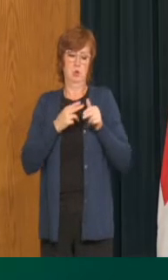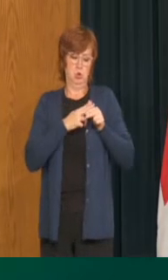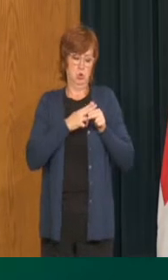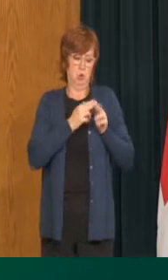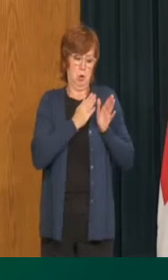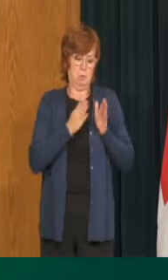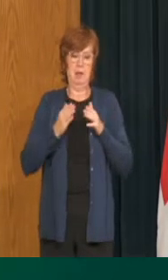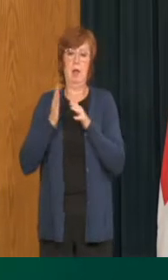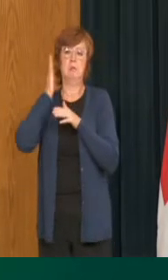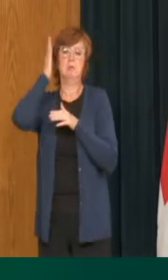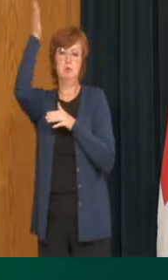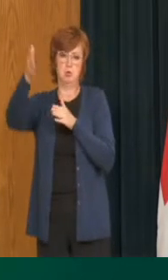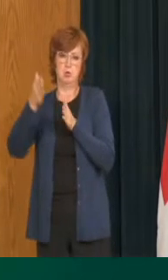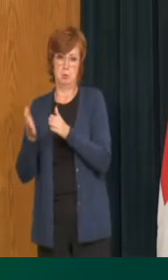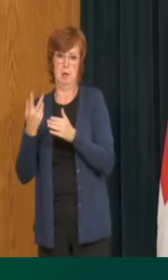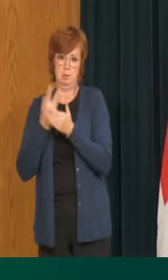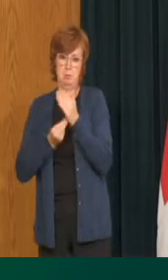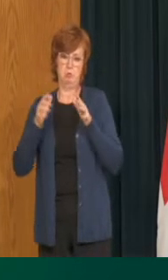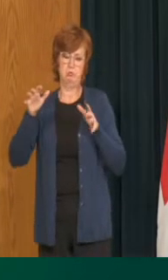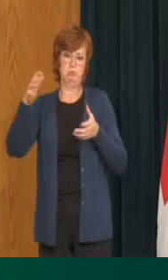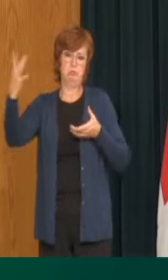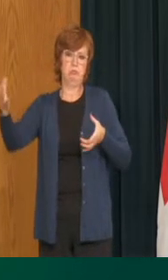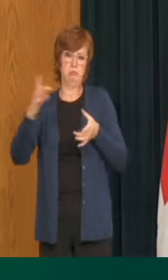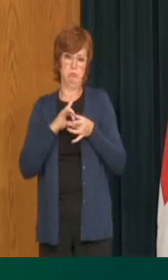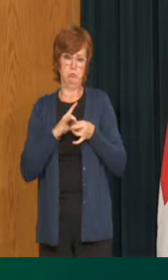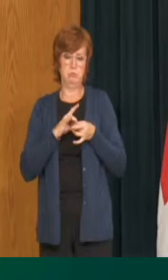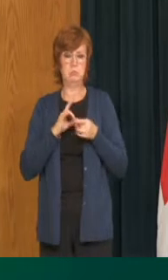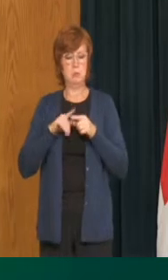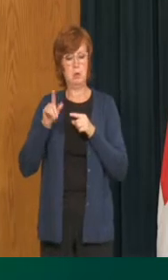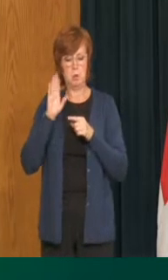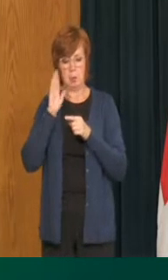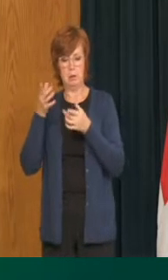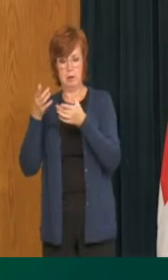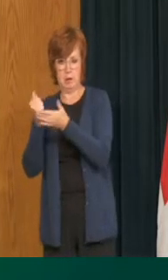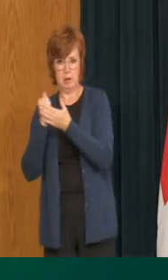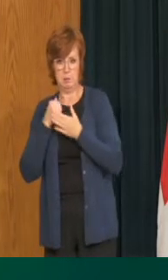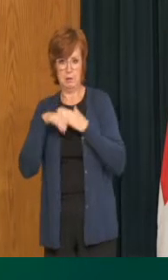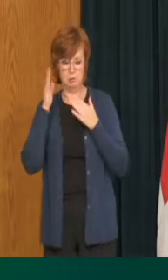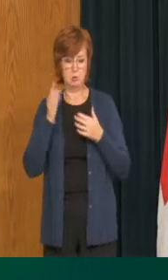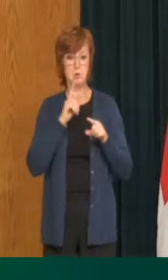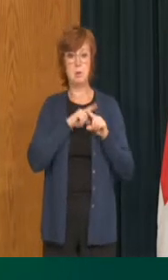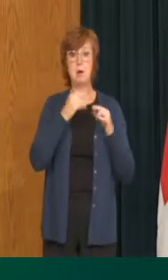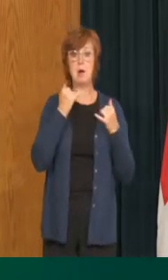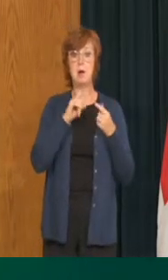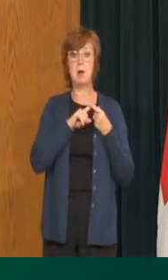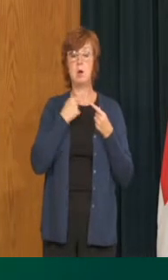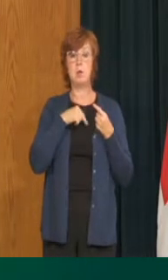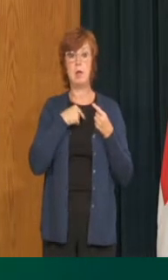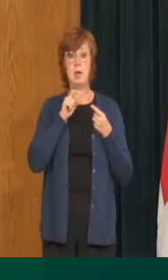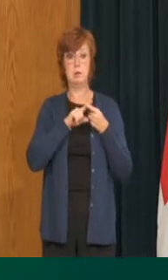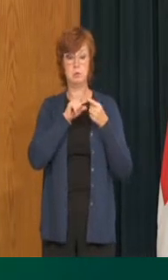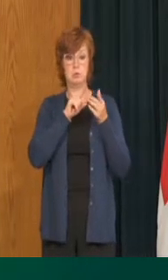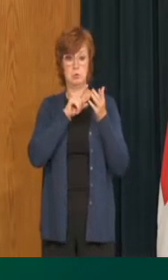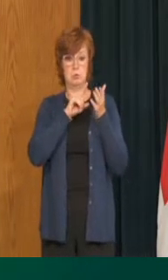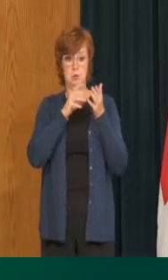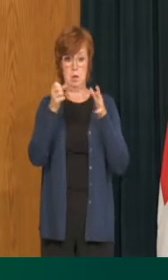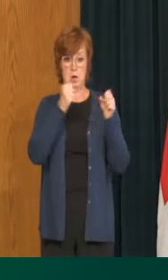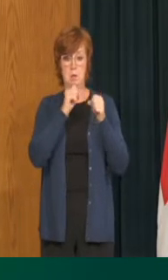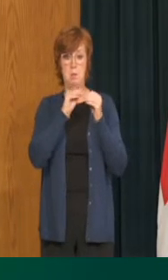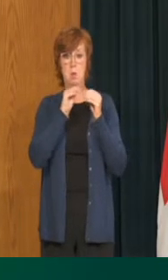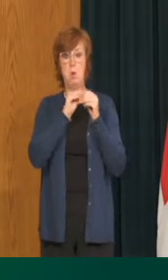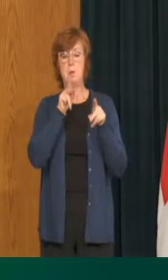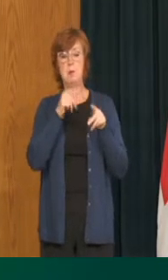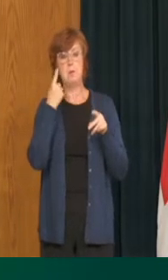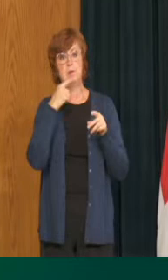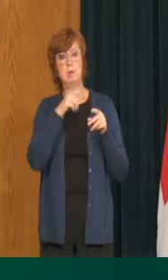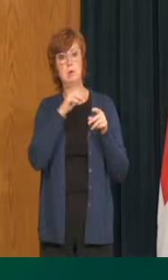had to temporarily ramp up some of our testing and contact tracing staff within the Saskatchewan Health Authority.